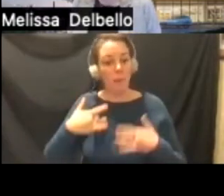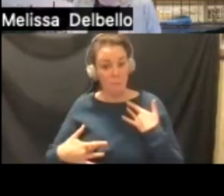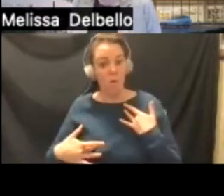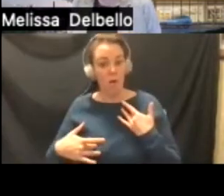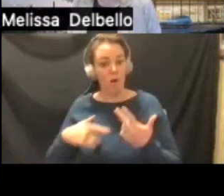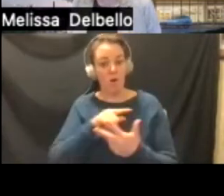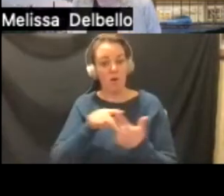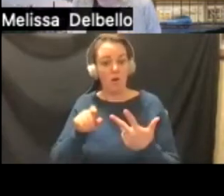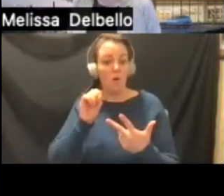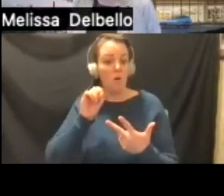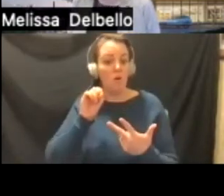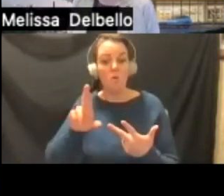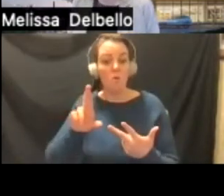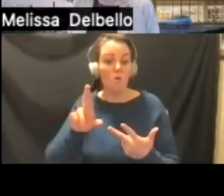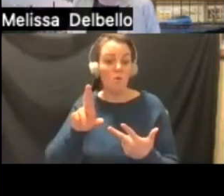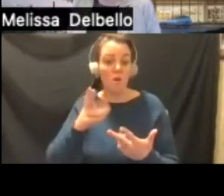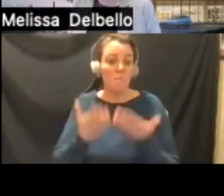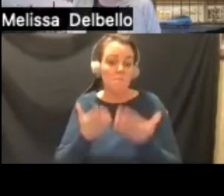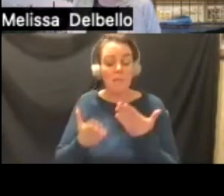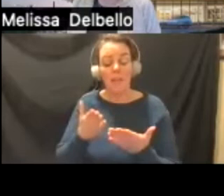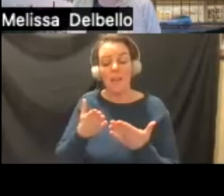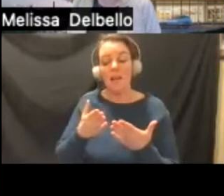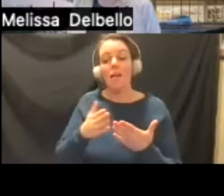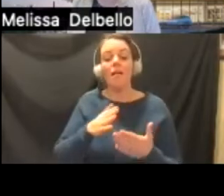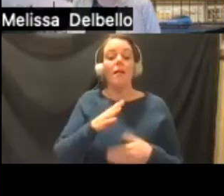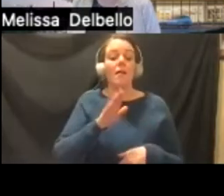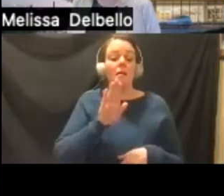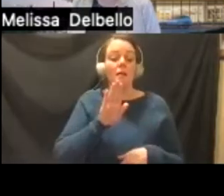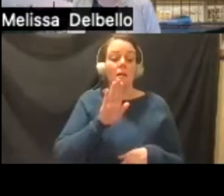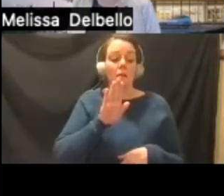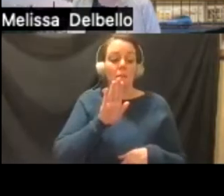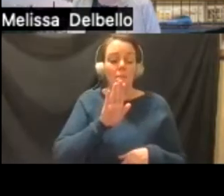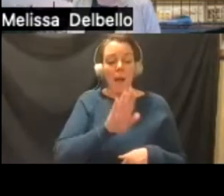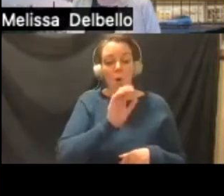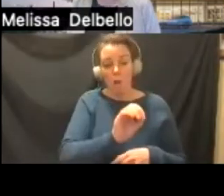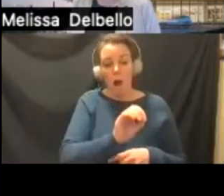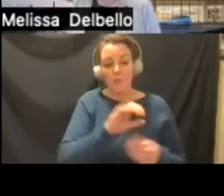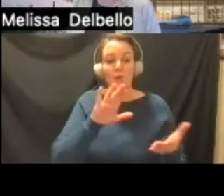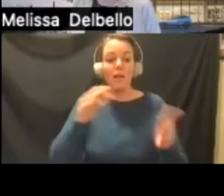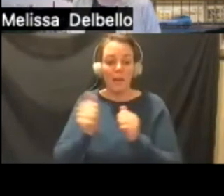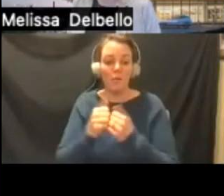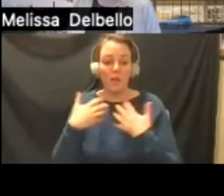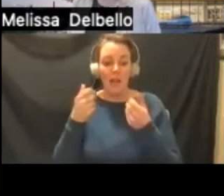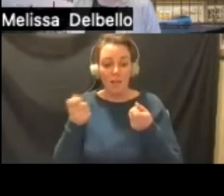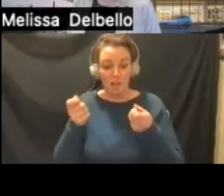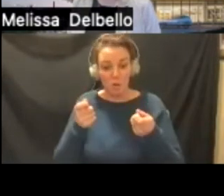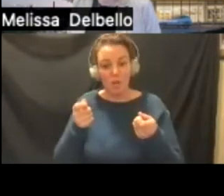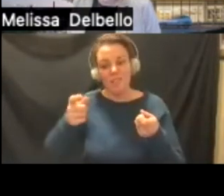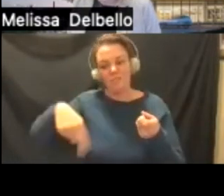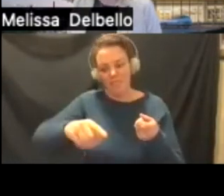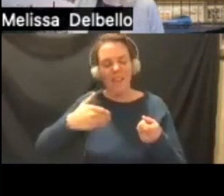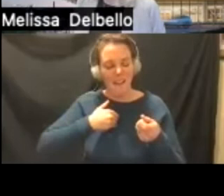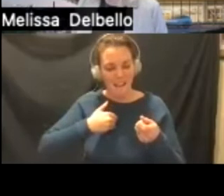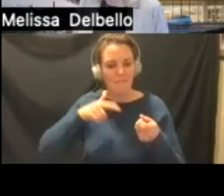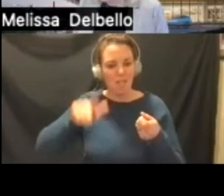disorder, or just are in the group of bipolar offspring compared to healthy controls, they have lower rates of